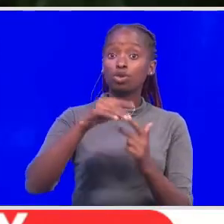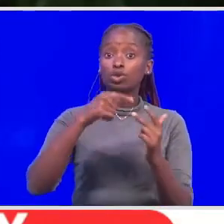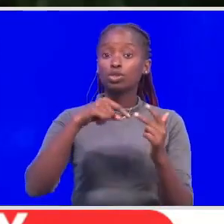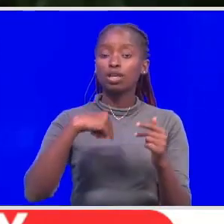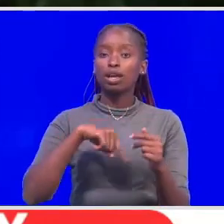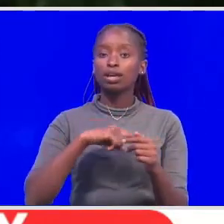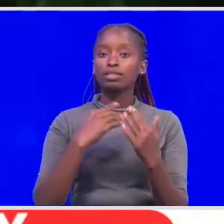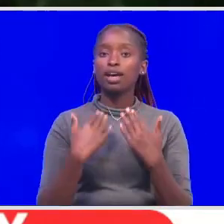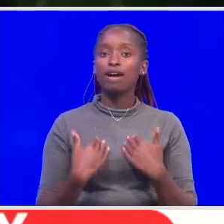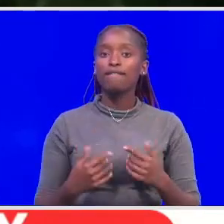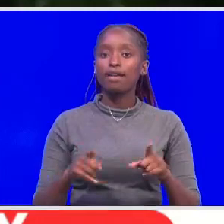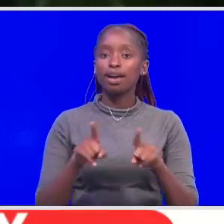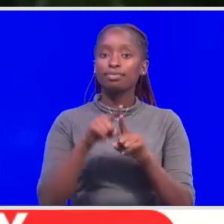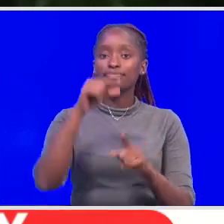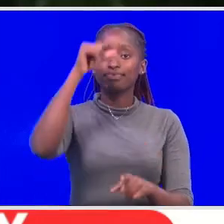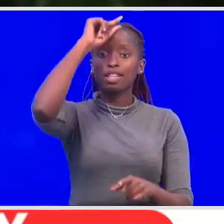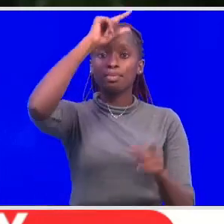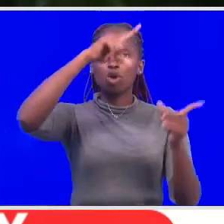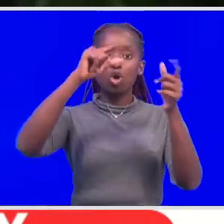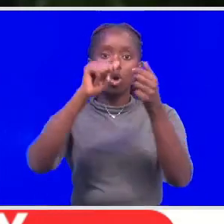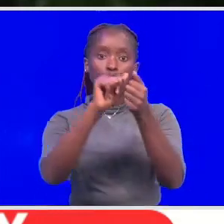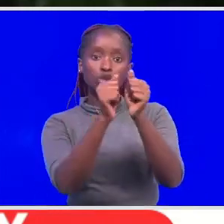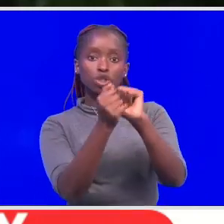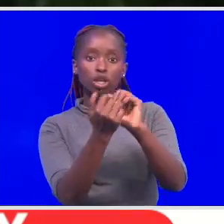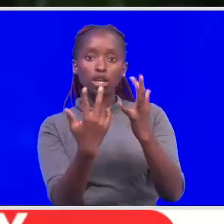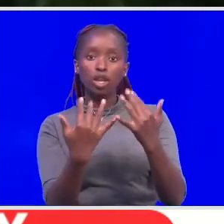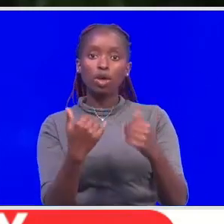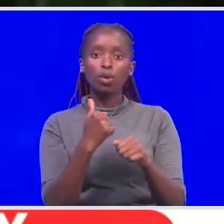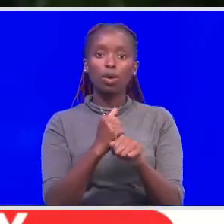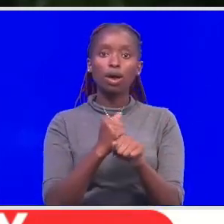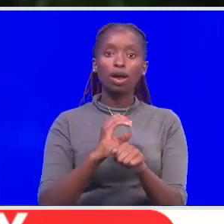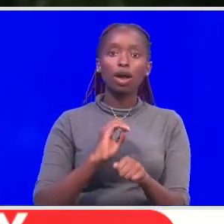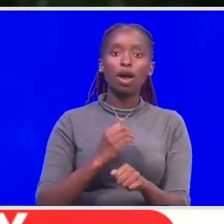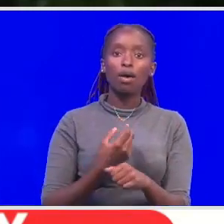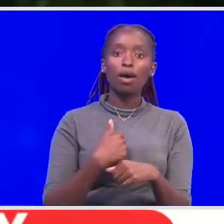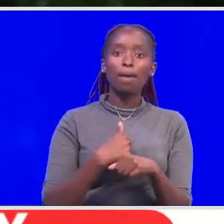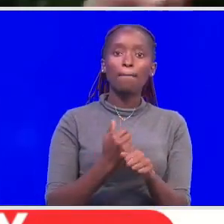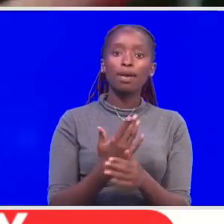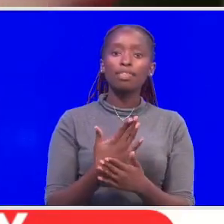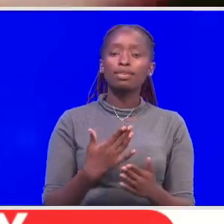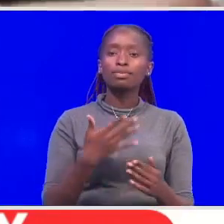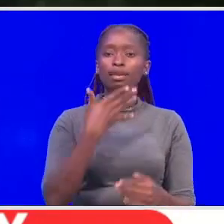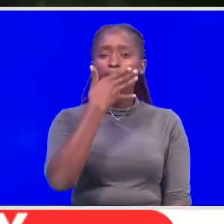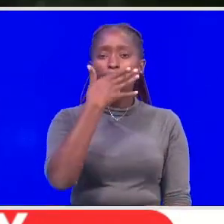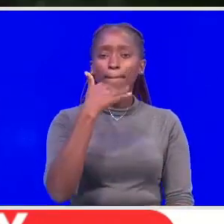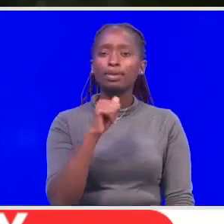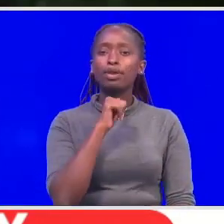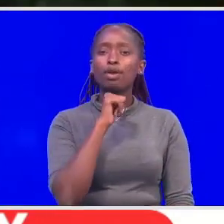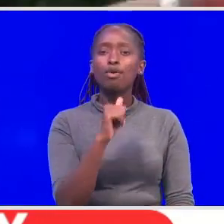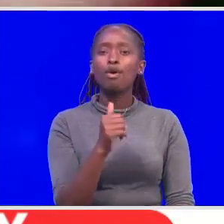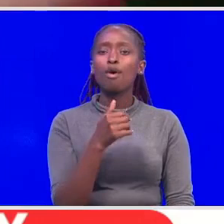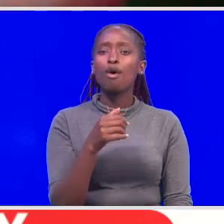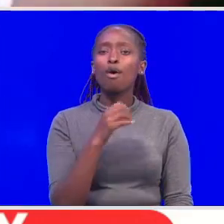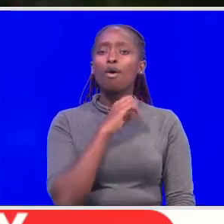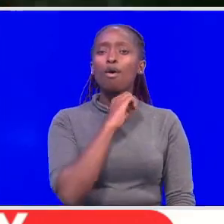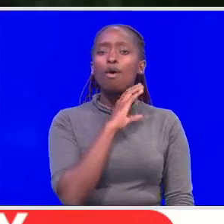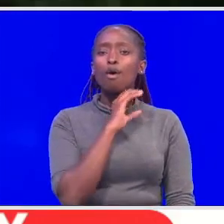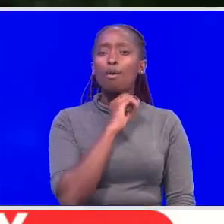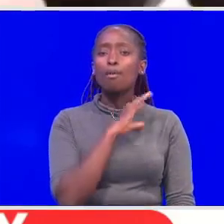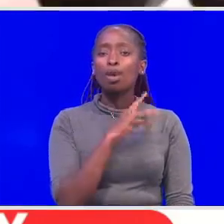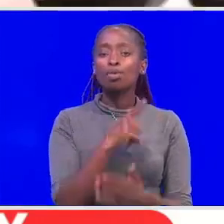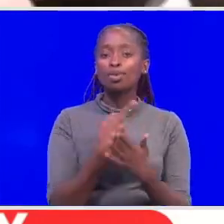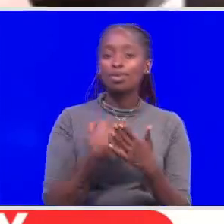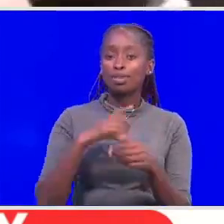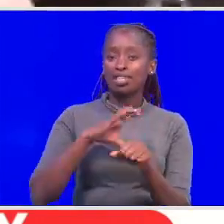tuende turekebishe. Sasa juhudi yetu ni kunyorosha. Sio kulalamika yale tulipata, lakini yalikuwa